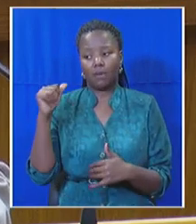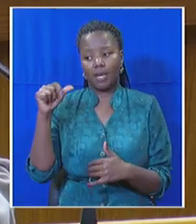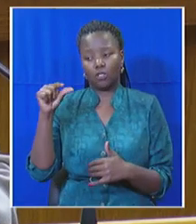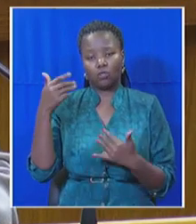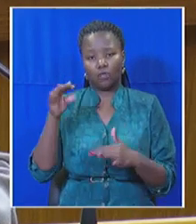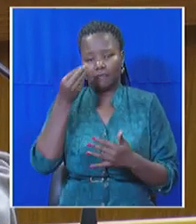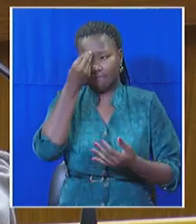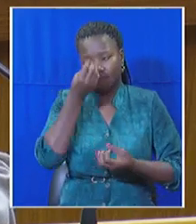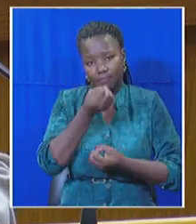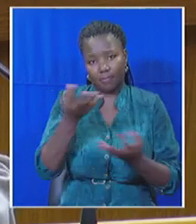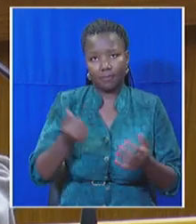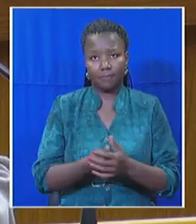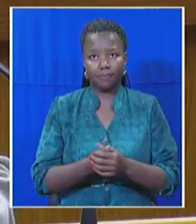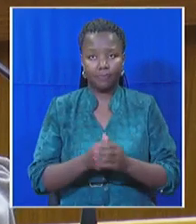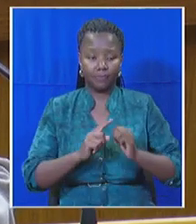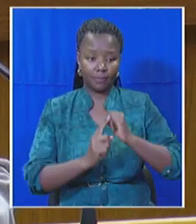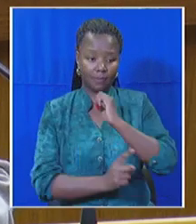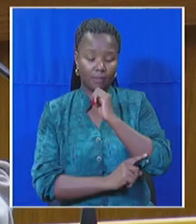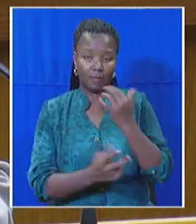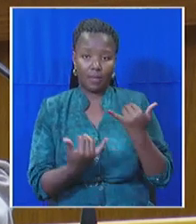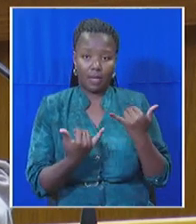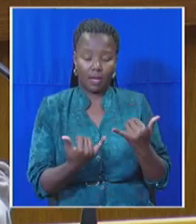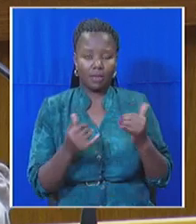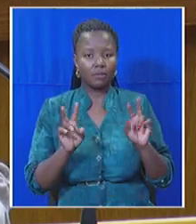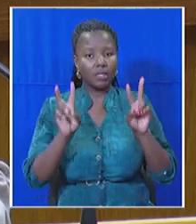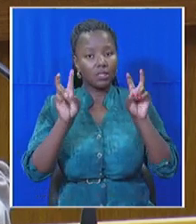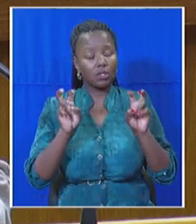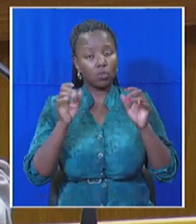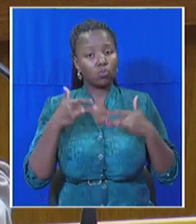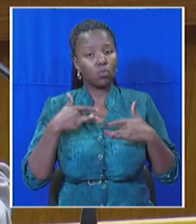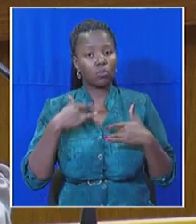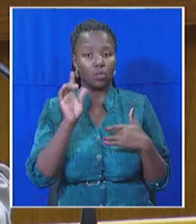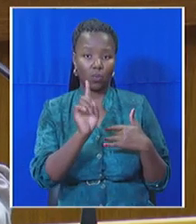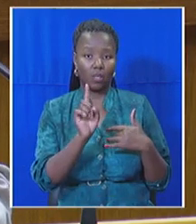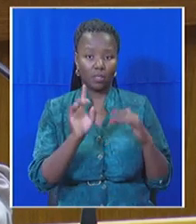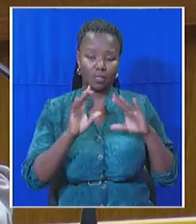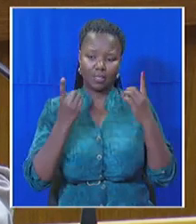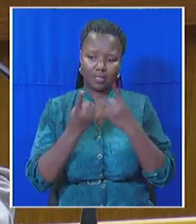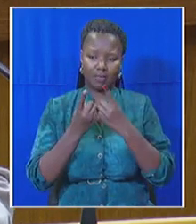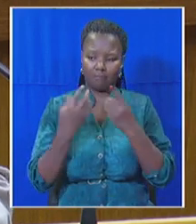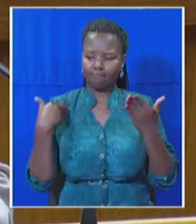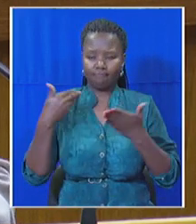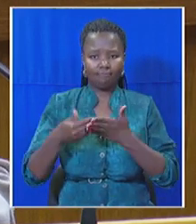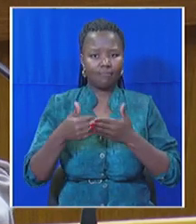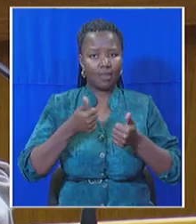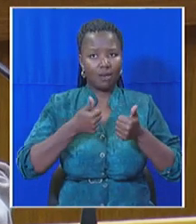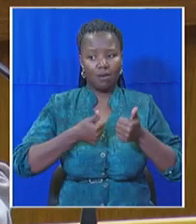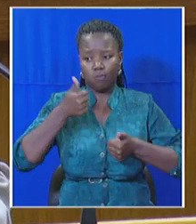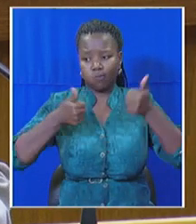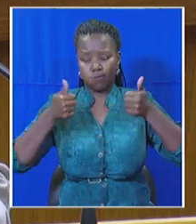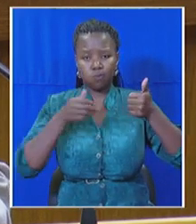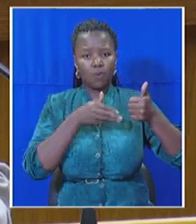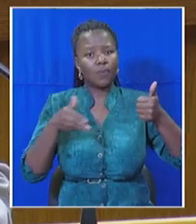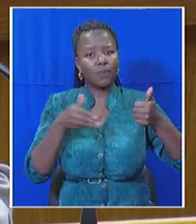indicated. Finally, it is an issue of concern that the department lacks leadership, which